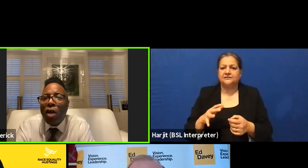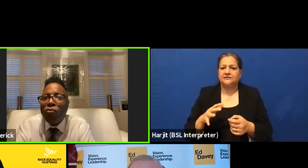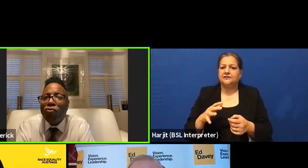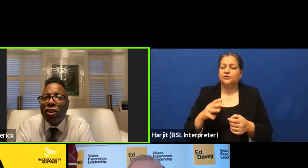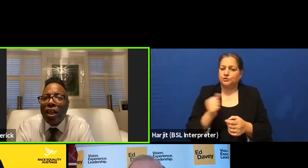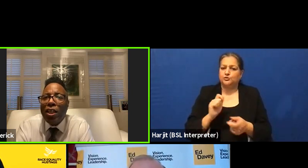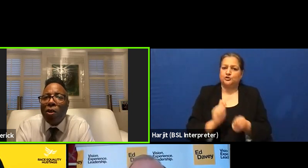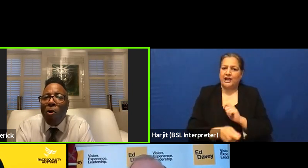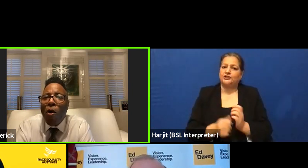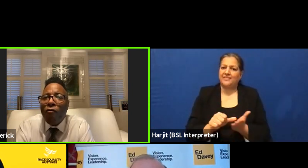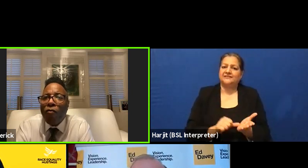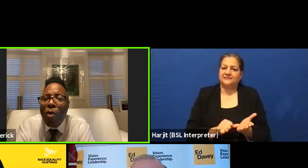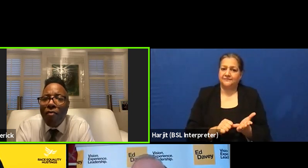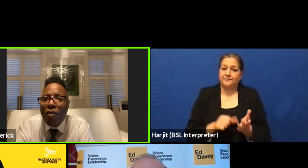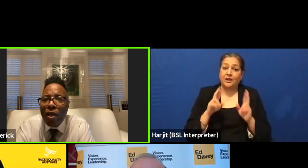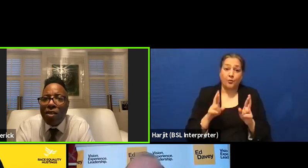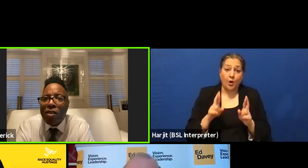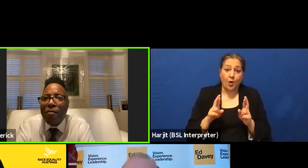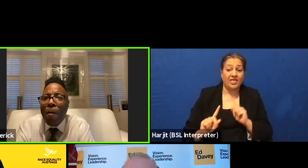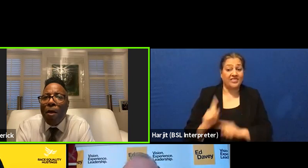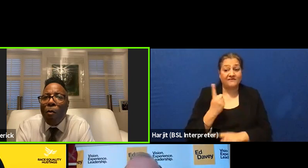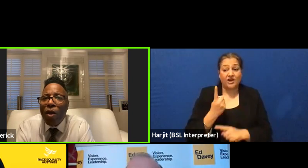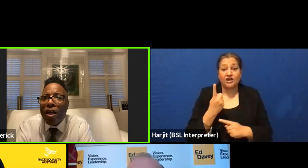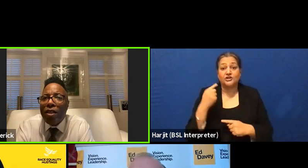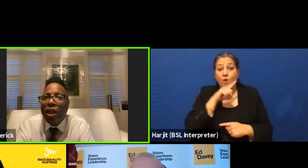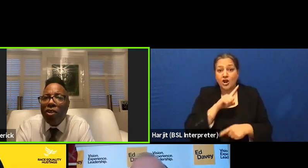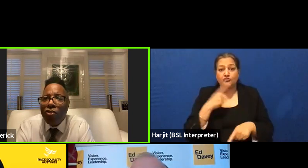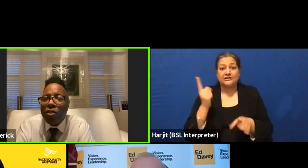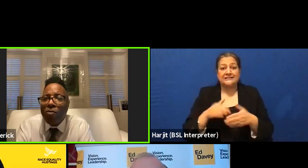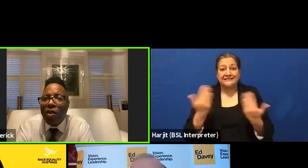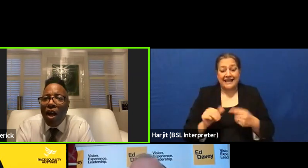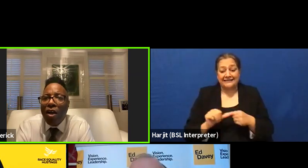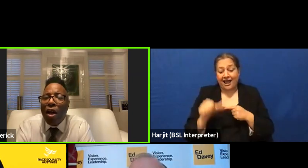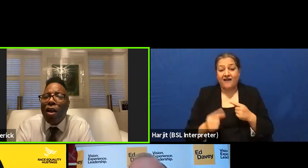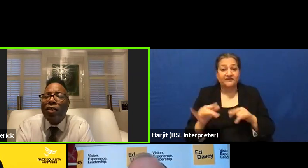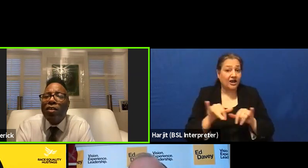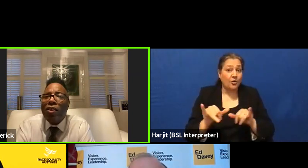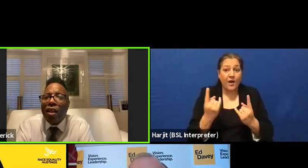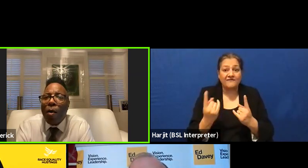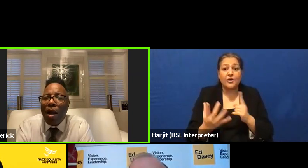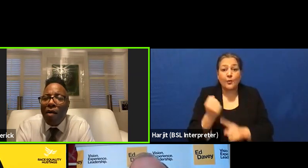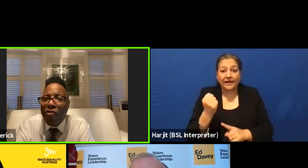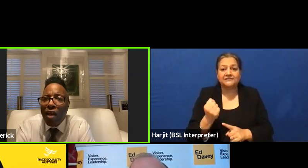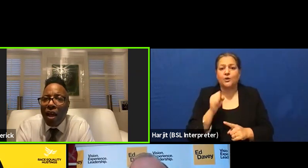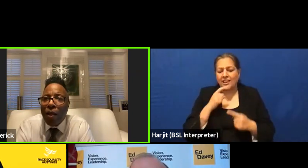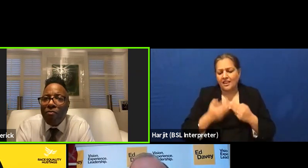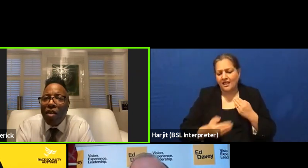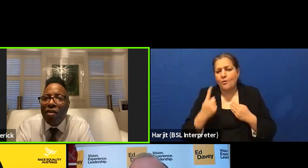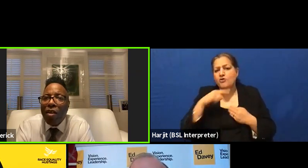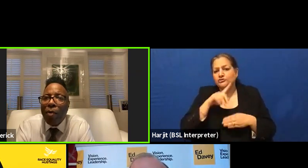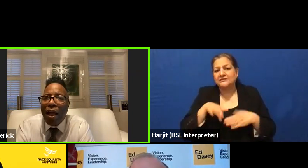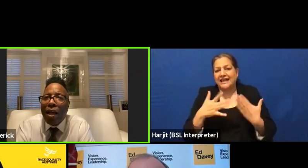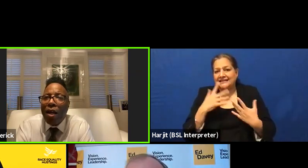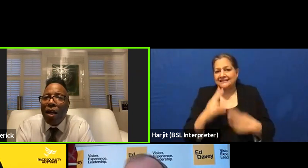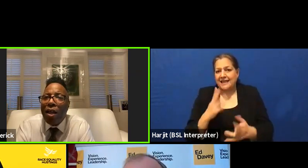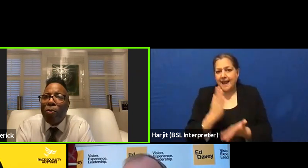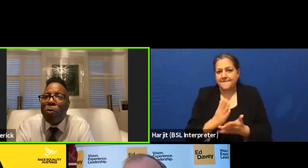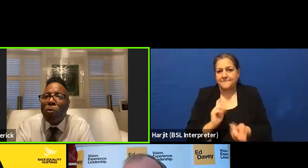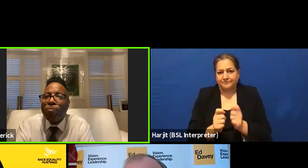within the first 100 days of whoever wins, that we are going to see some stark changes. And I'd like to go out and thank the